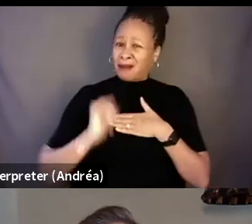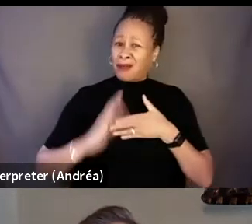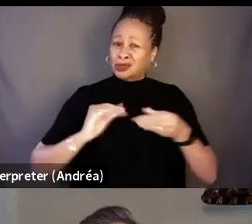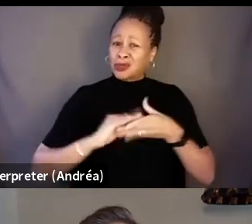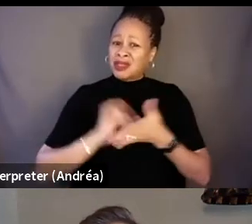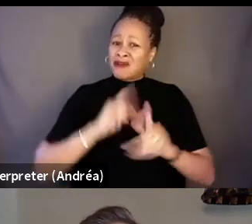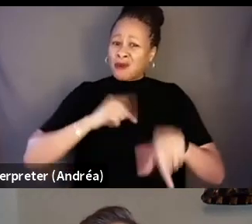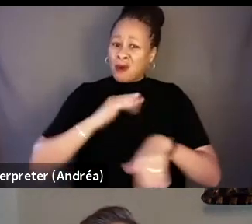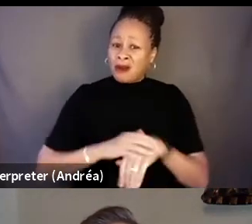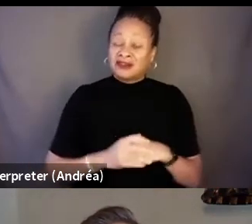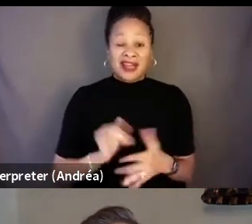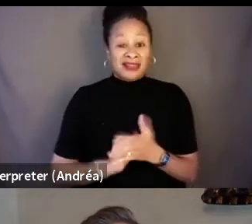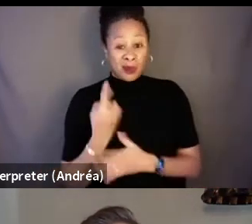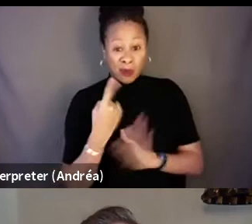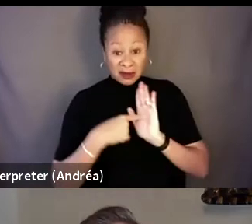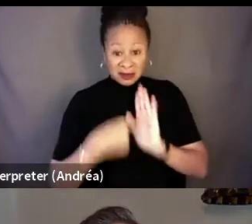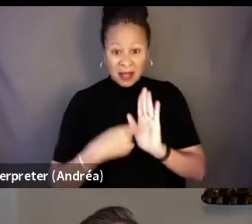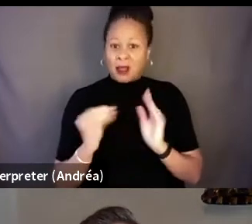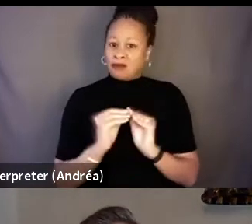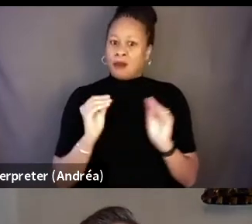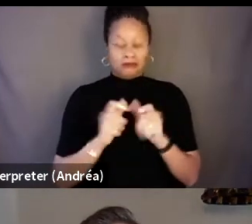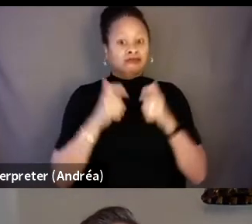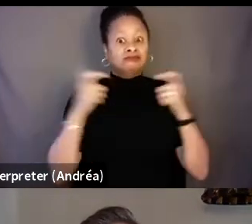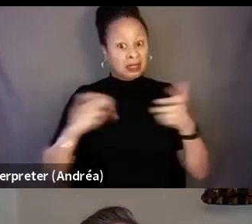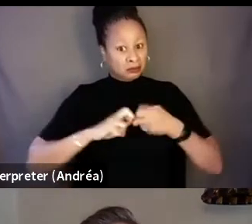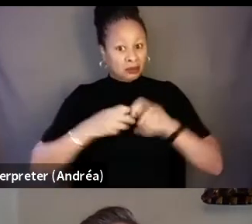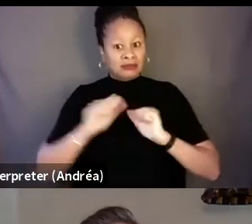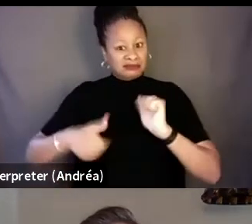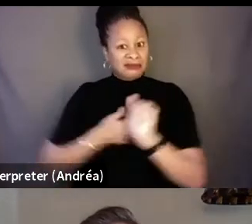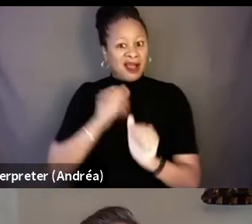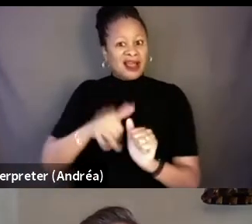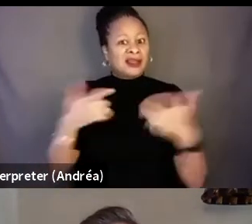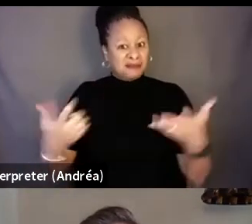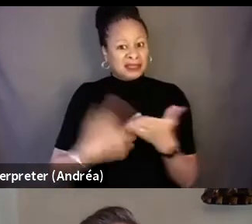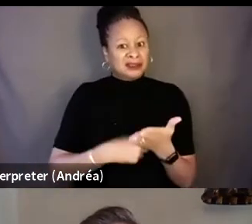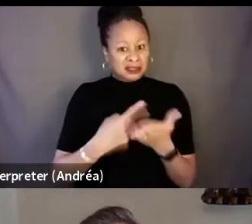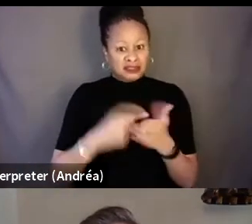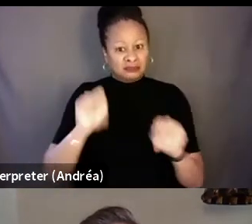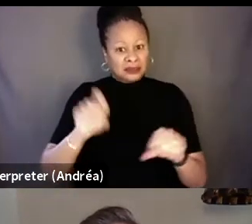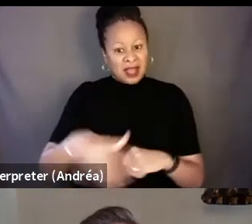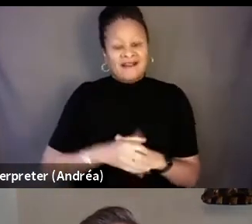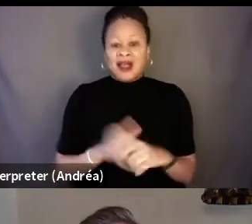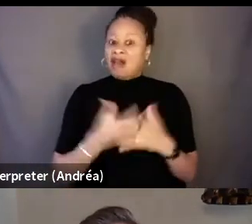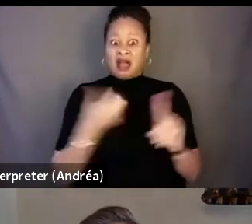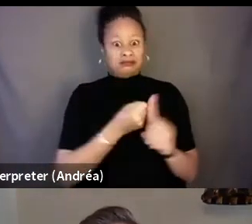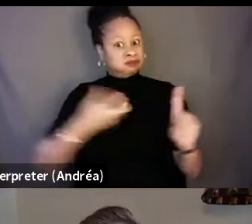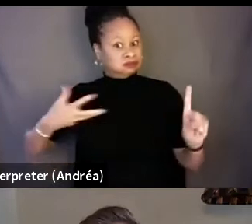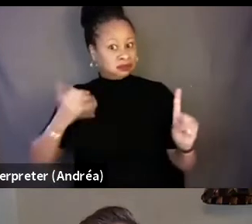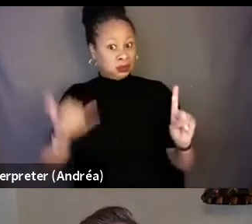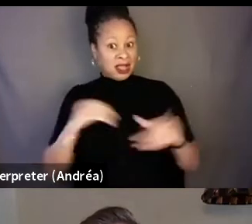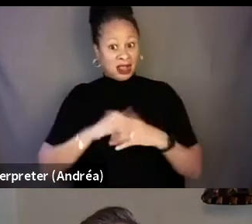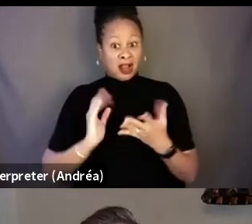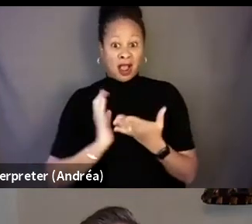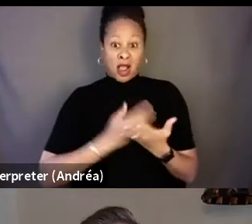on. And it's just one example of a much broader and heavily discussed conversation. So there's a lot to unpack today in our discussion.